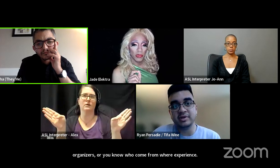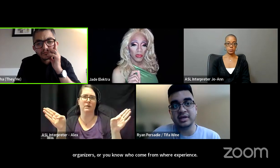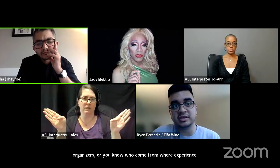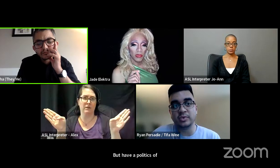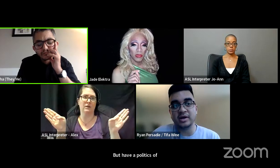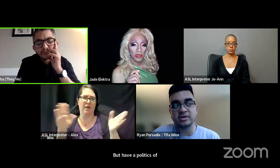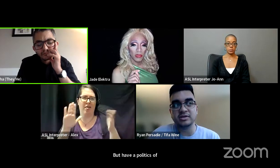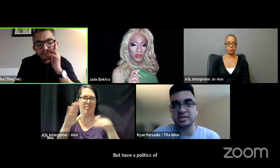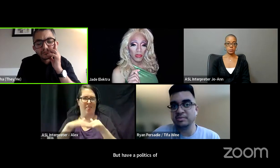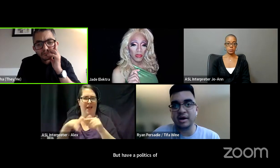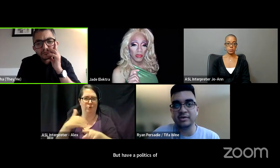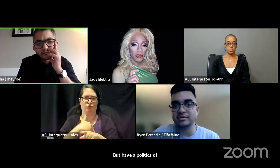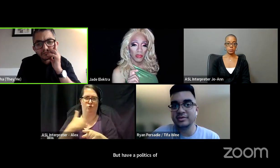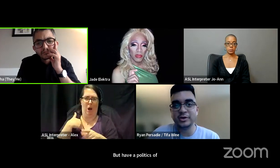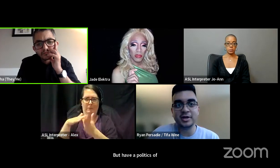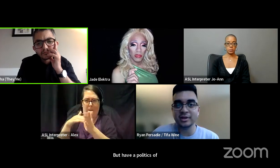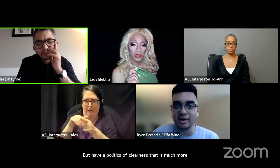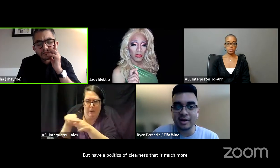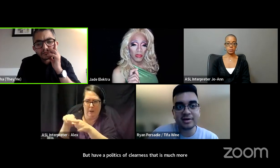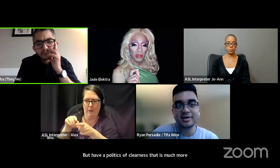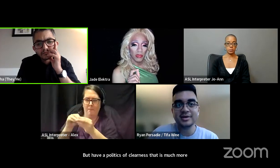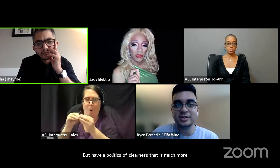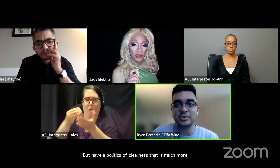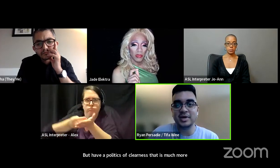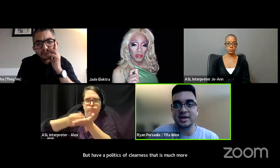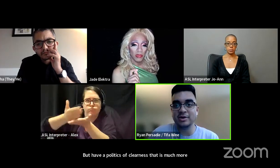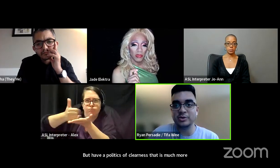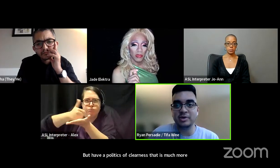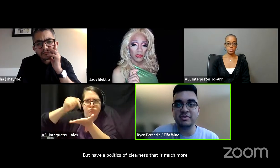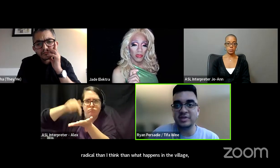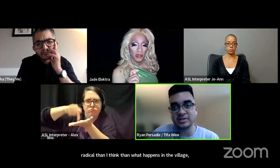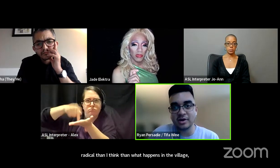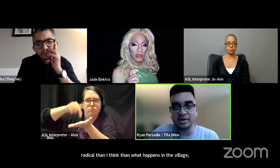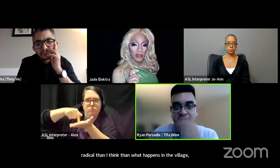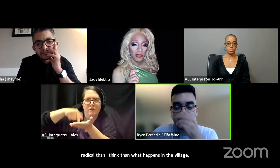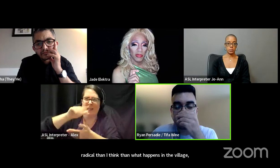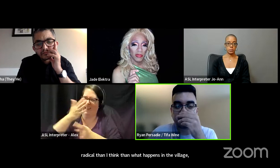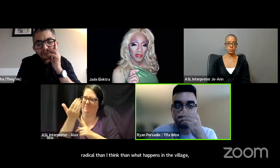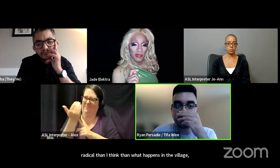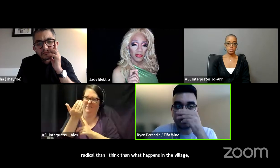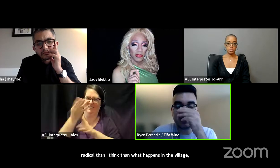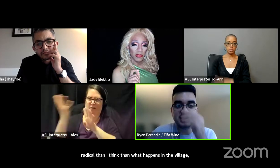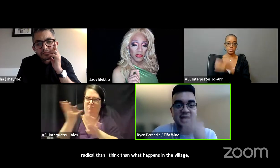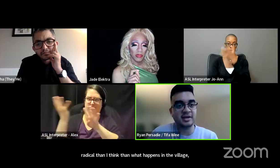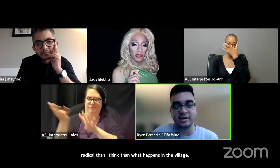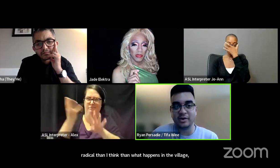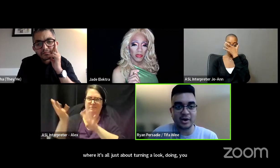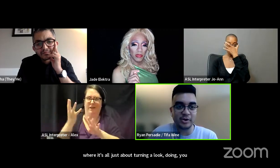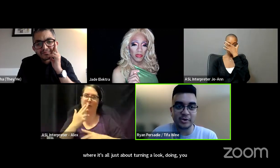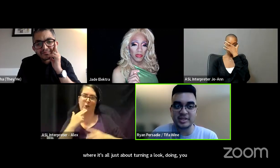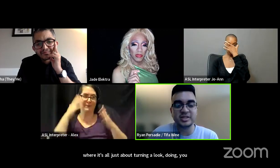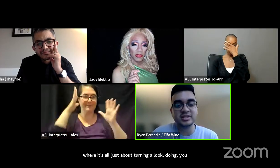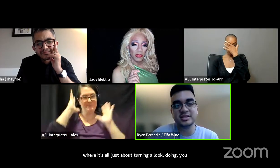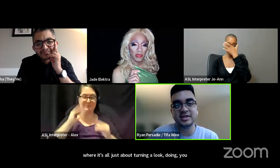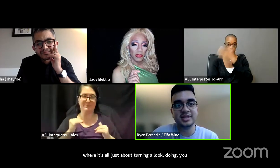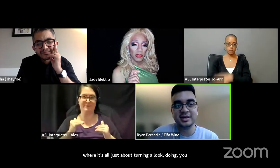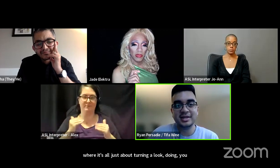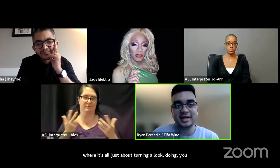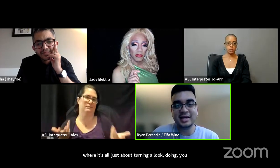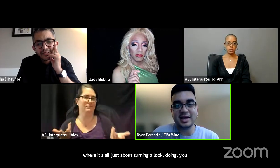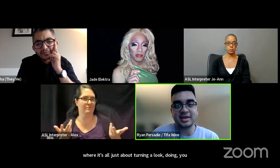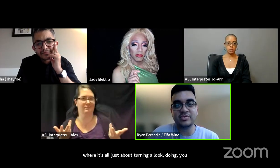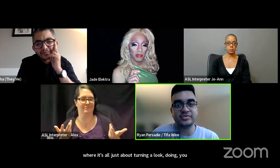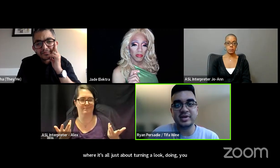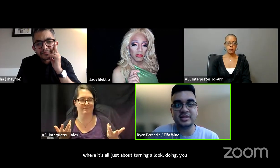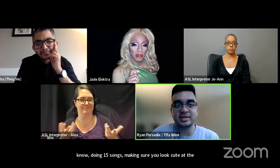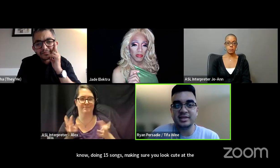in the village, where it's all just about turning a look, doing 15 songs, making sure you look cute at the end and then going home. It's just,